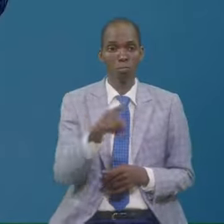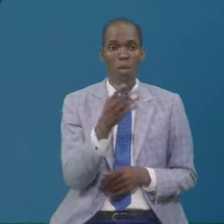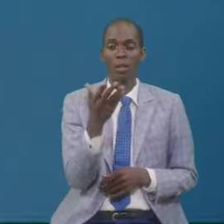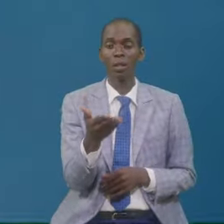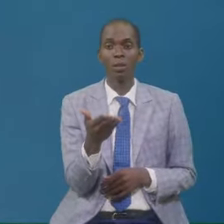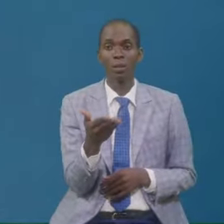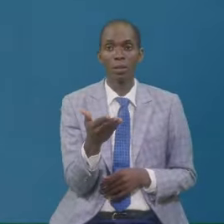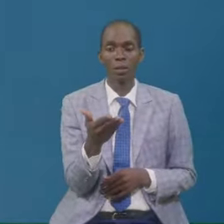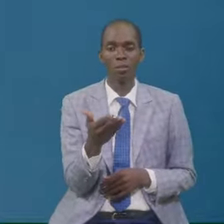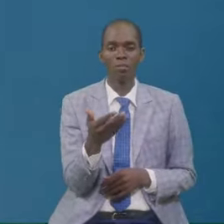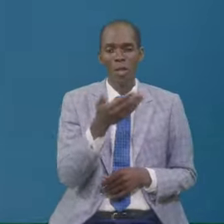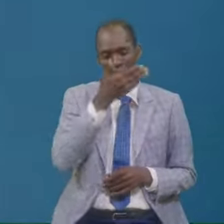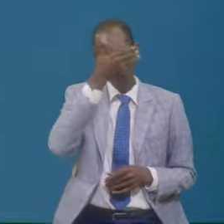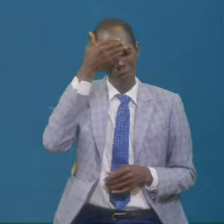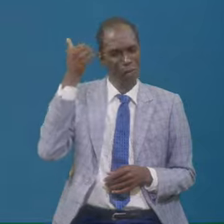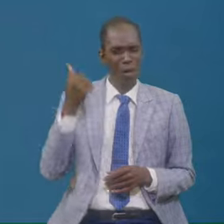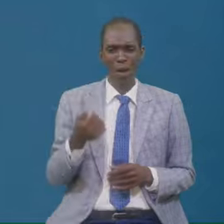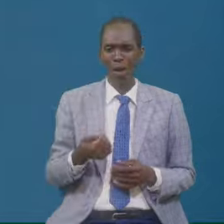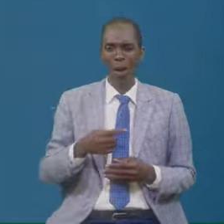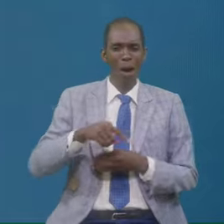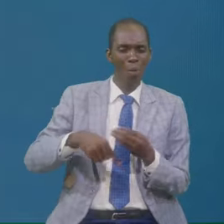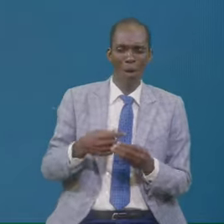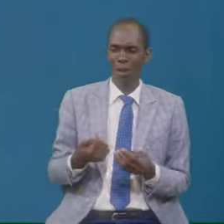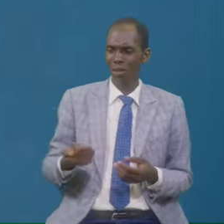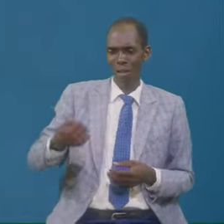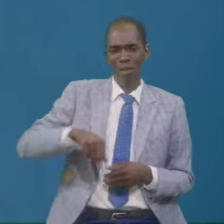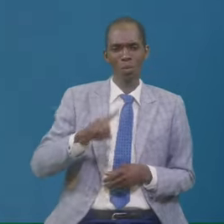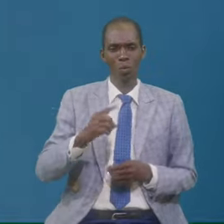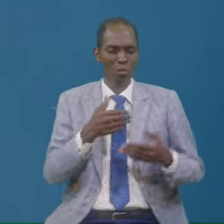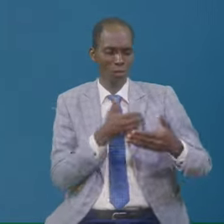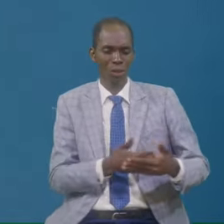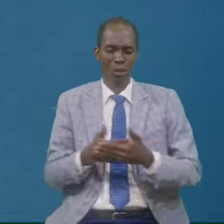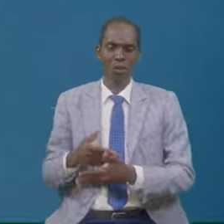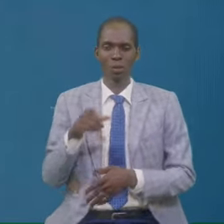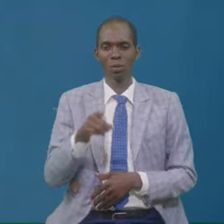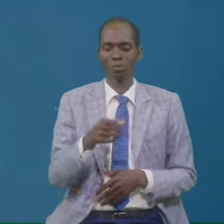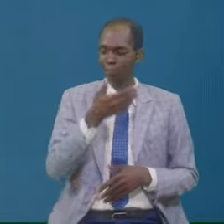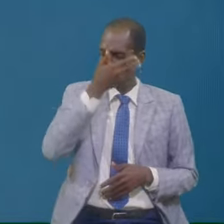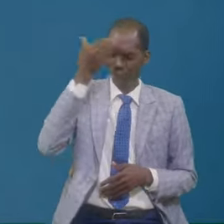forget about anybody around you. Nee chuttu unna evarnaina marchipondi. Wherever you are. Meer